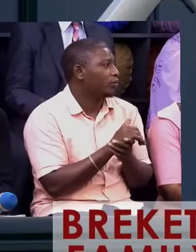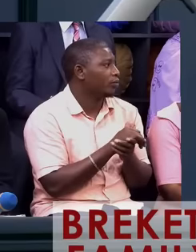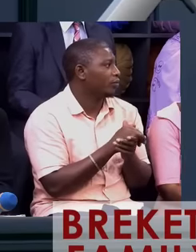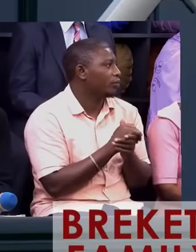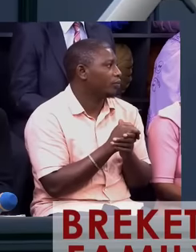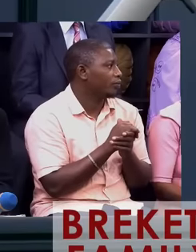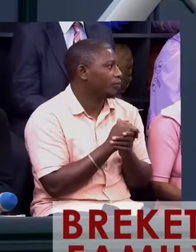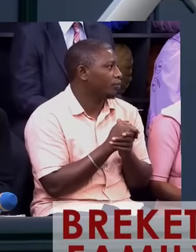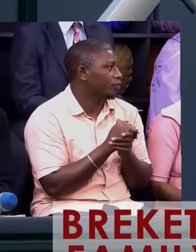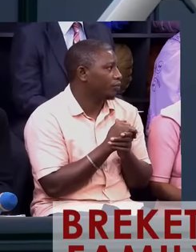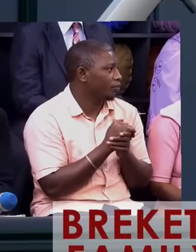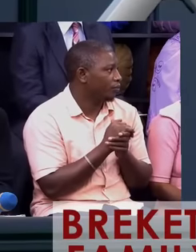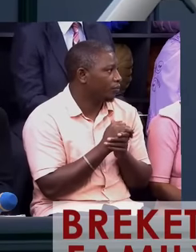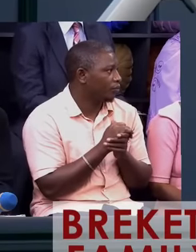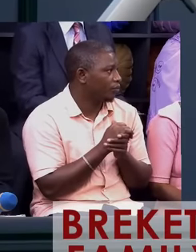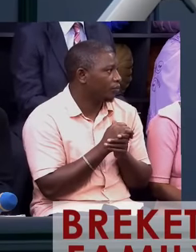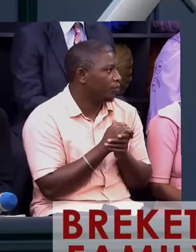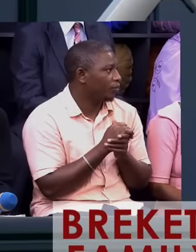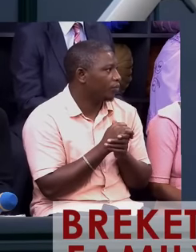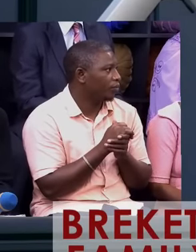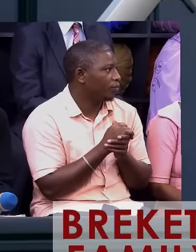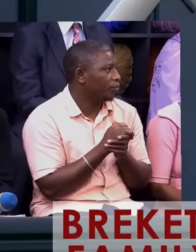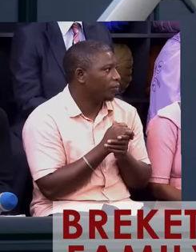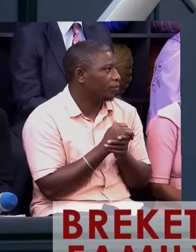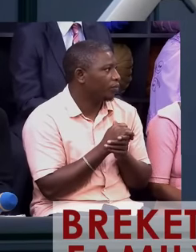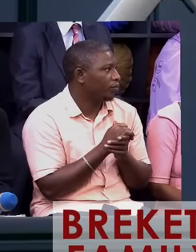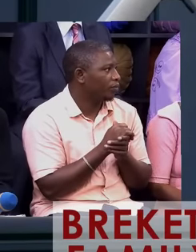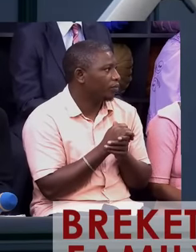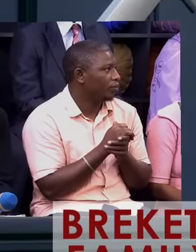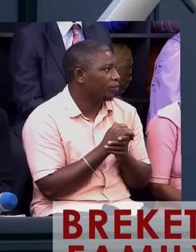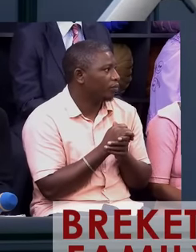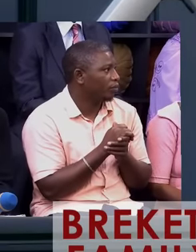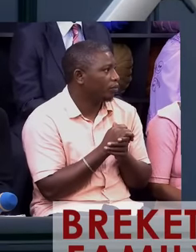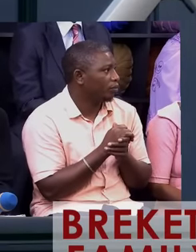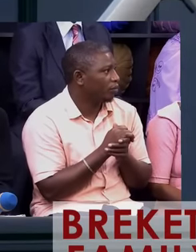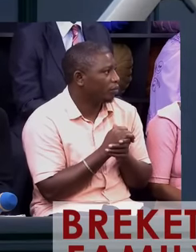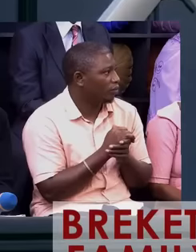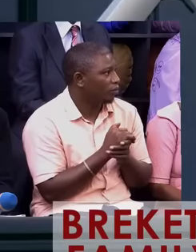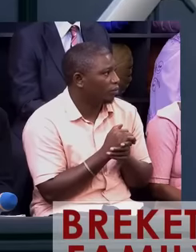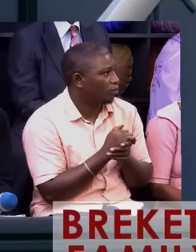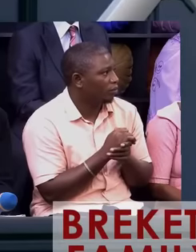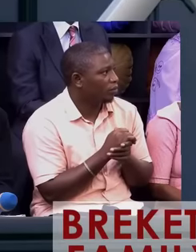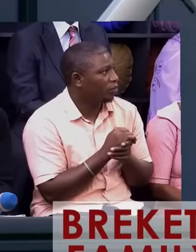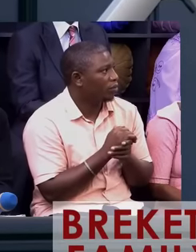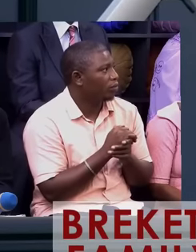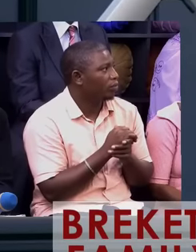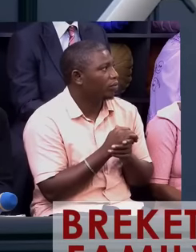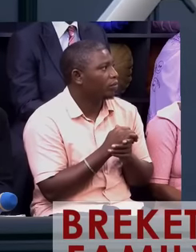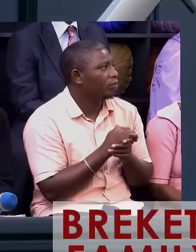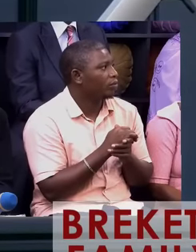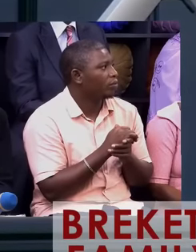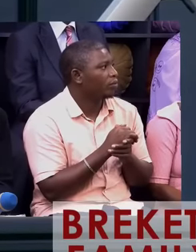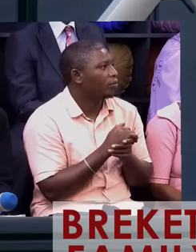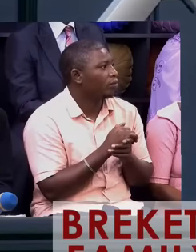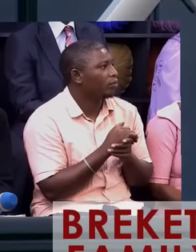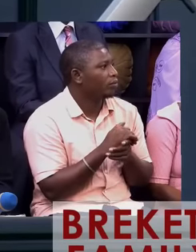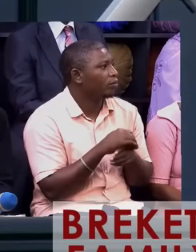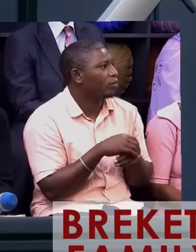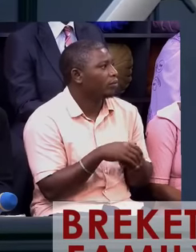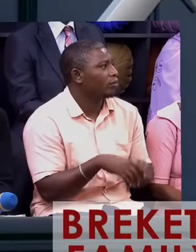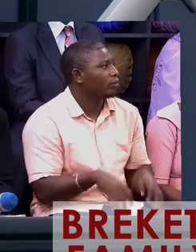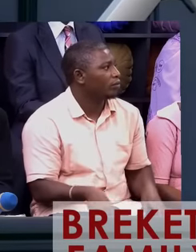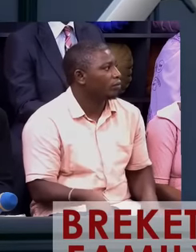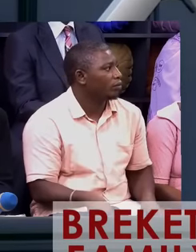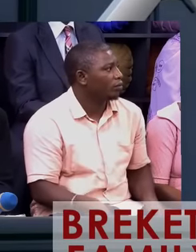application make we see okay sir now God bless this is the application God bless you sir yes sir with you sir yes sir